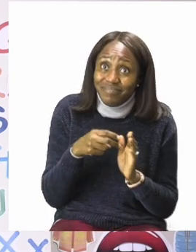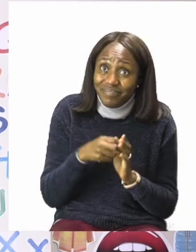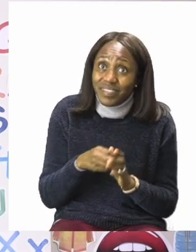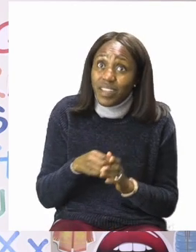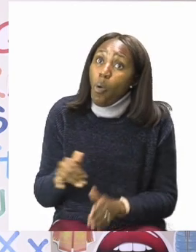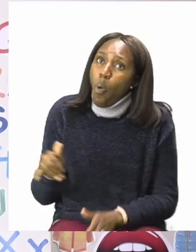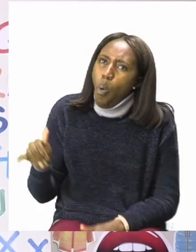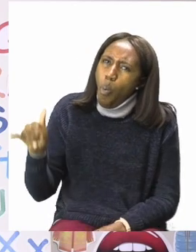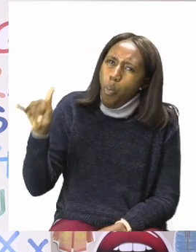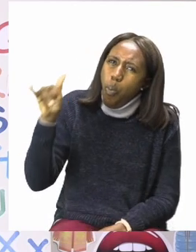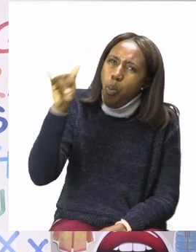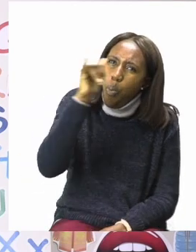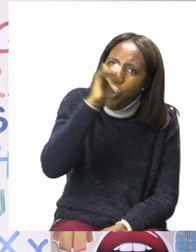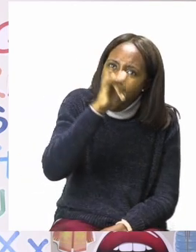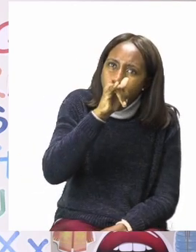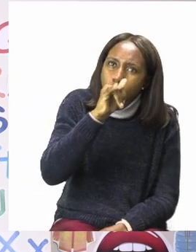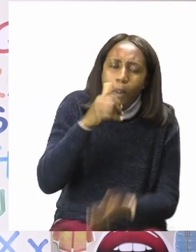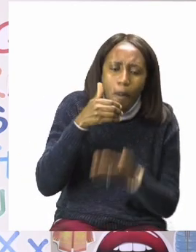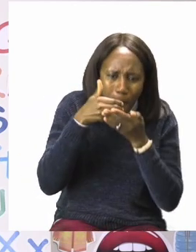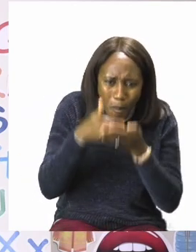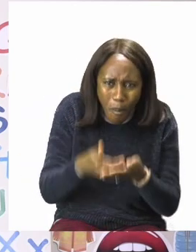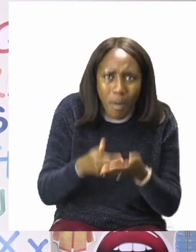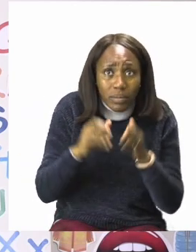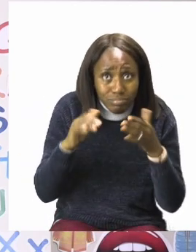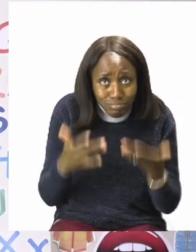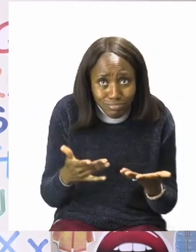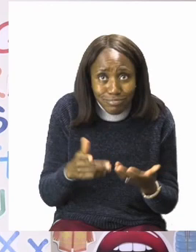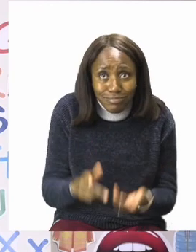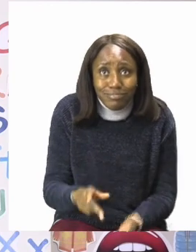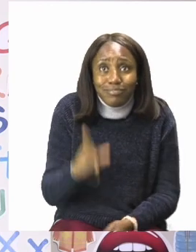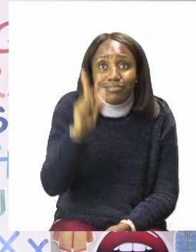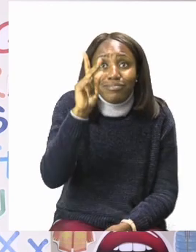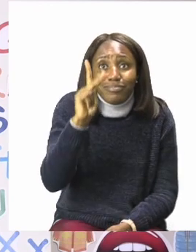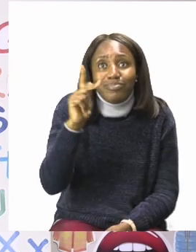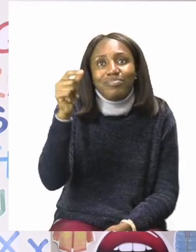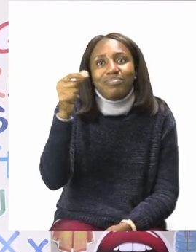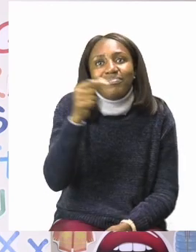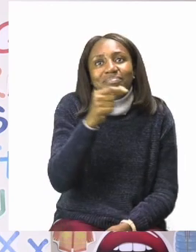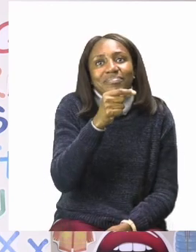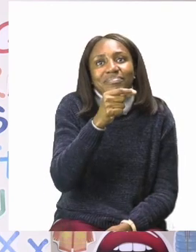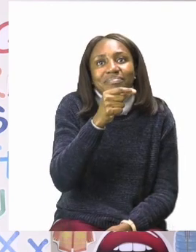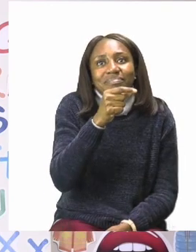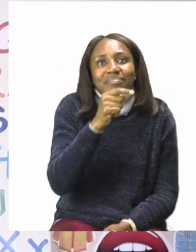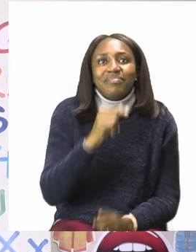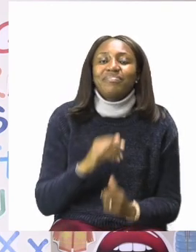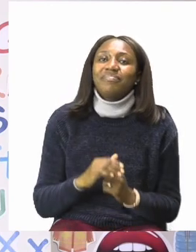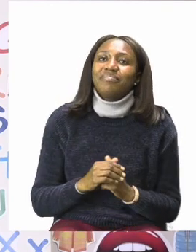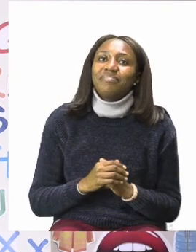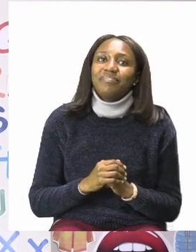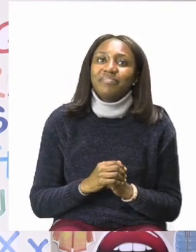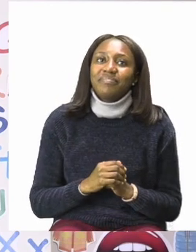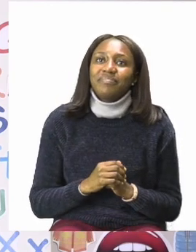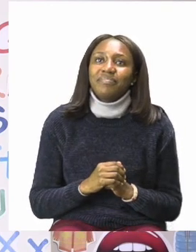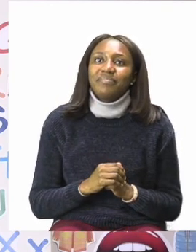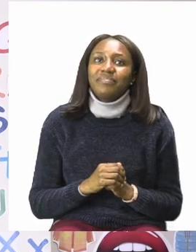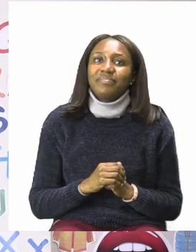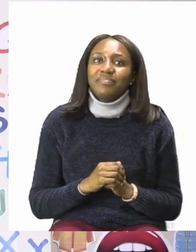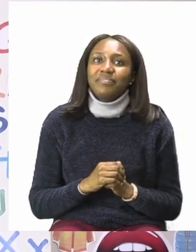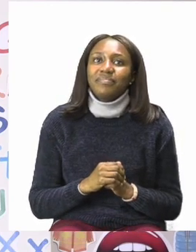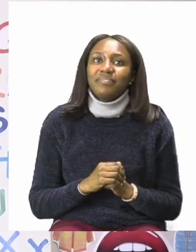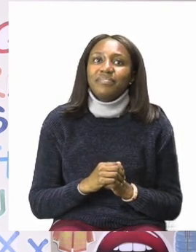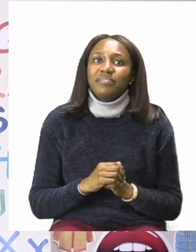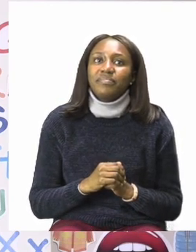the plane to actually fly, as heavy as it is, it needs to be also weighed in